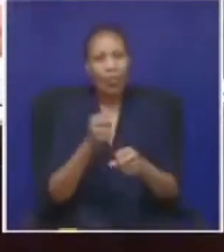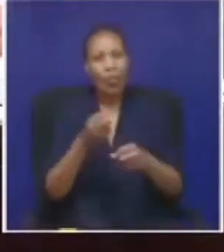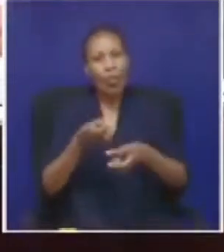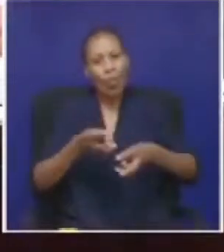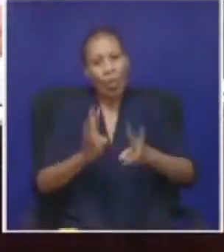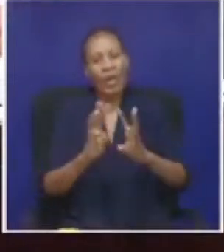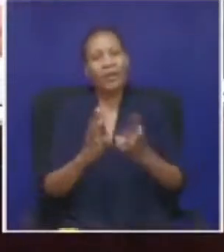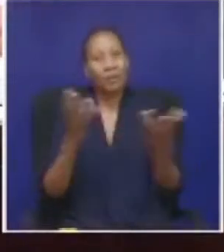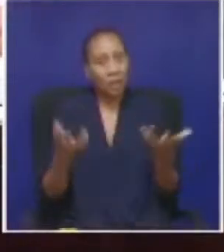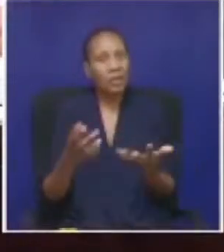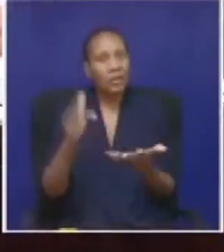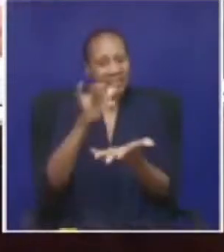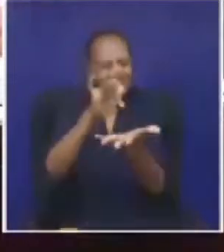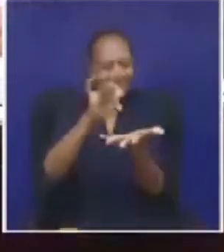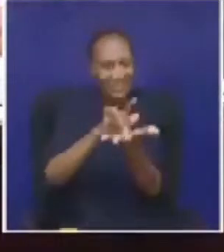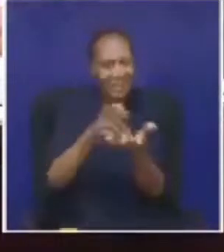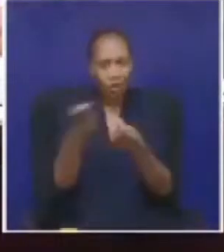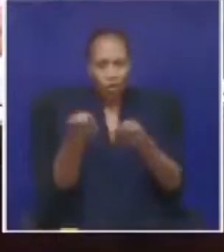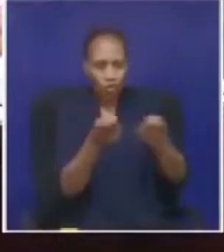decentralized energy market.